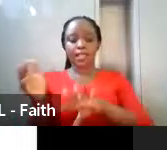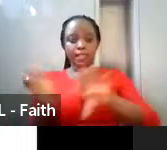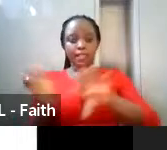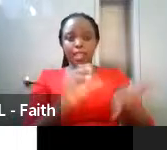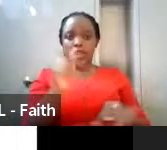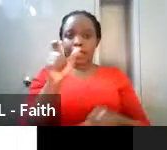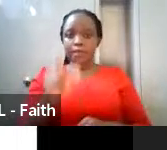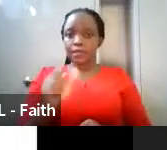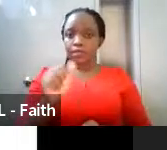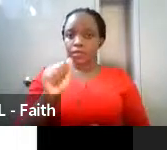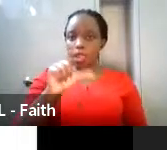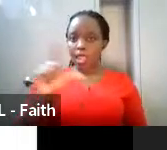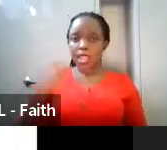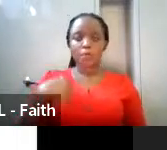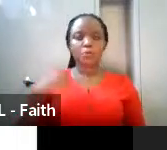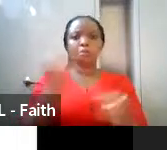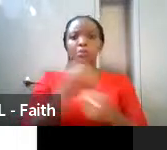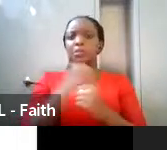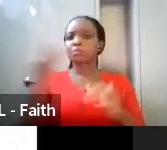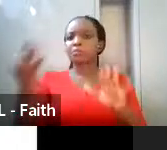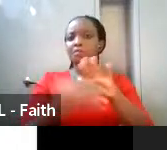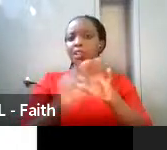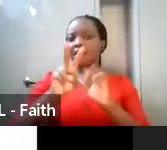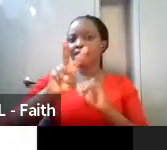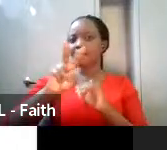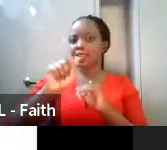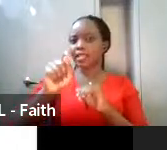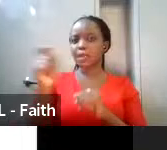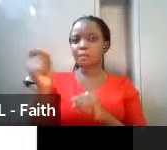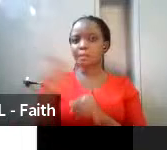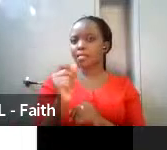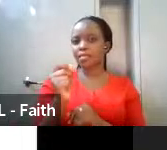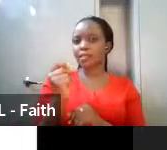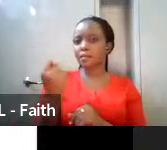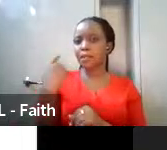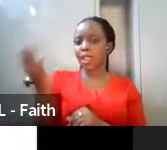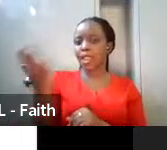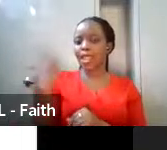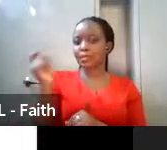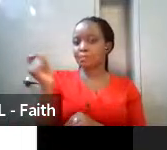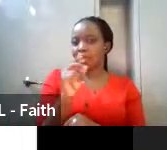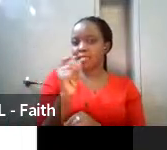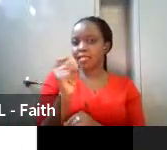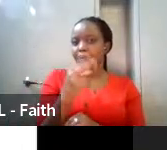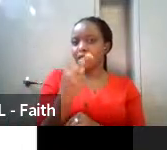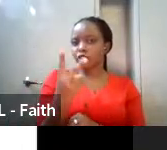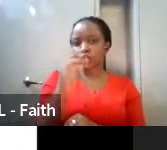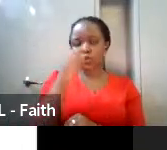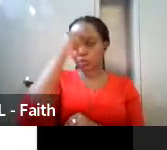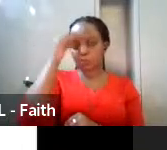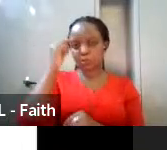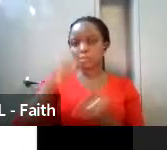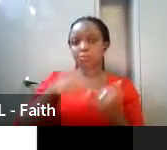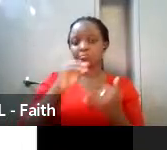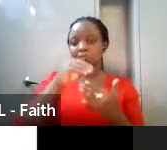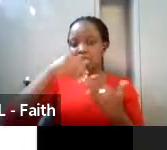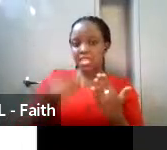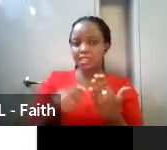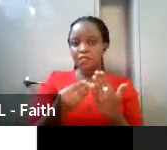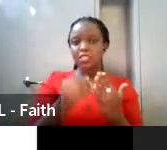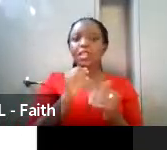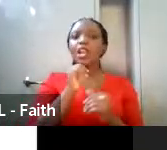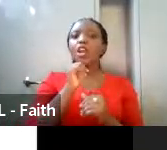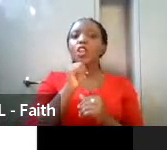are not able to file VAT return for February 2024. Reason saying invoice not